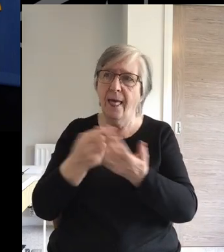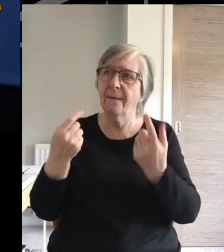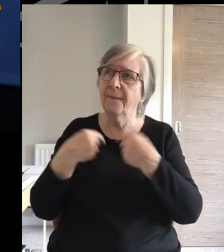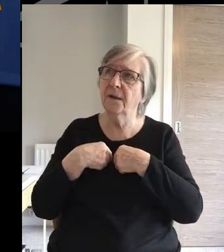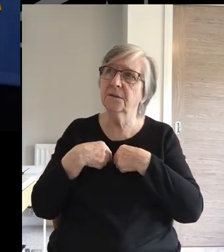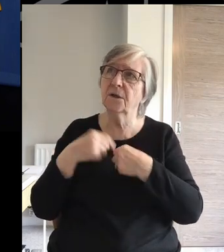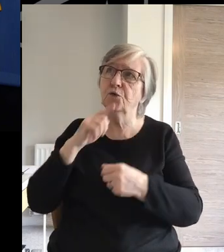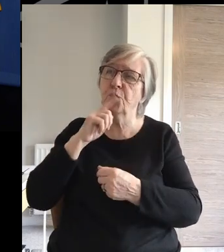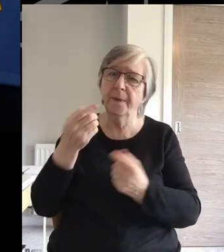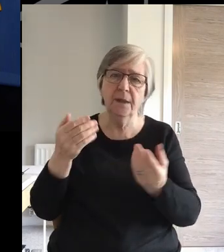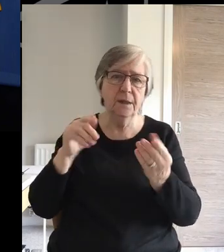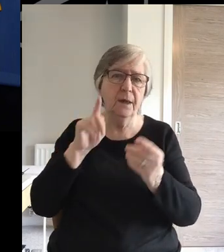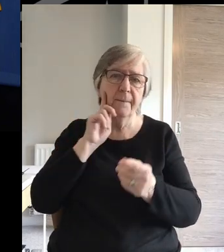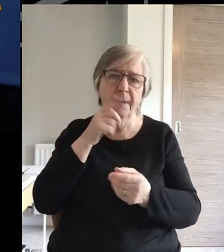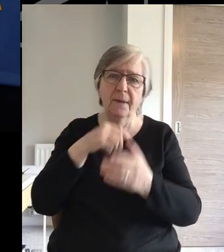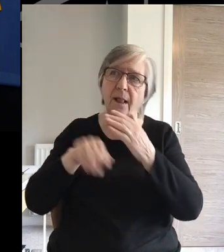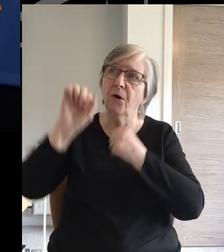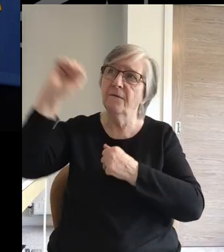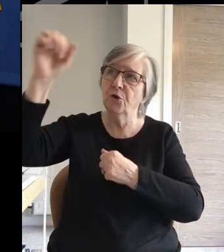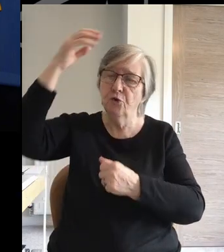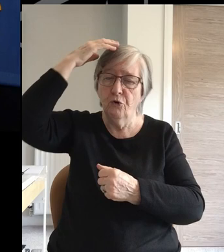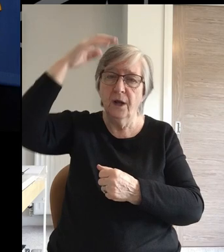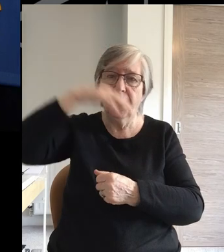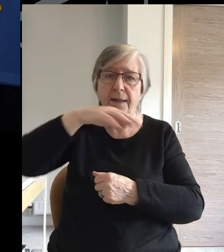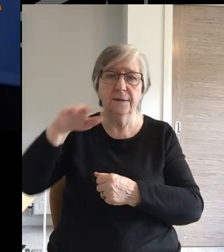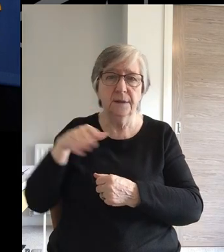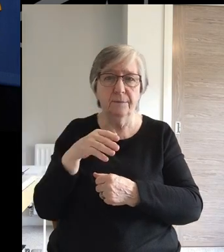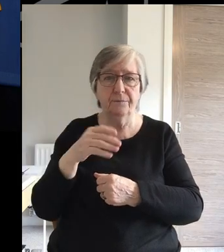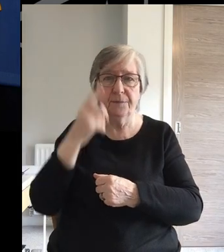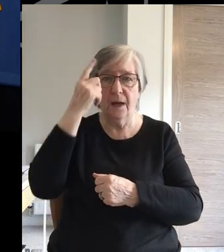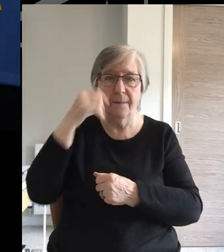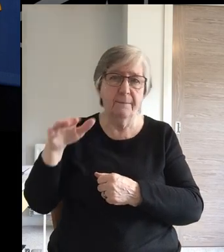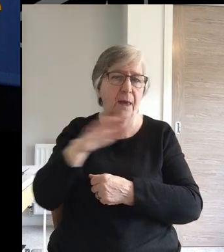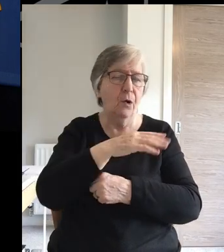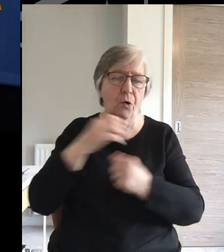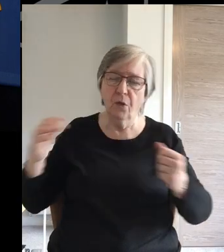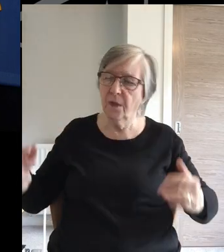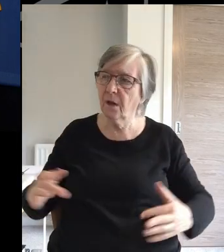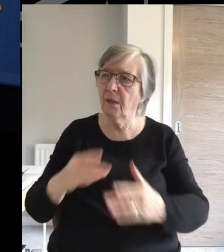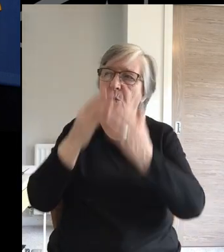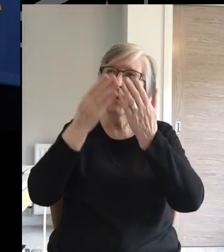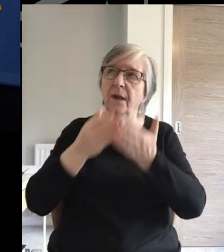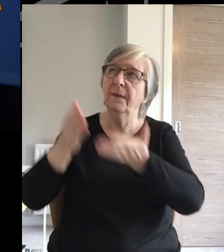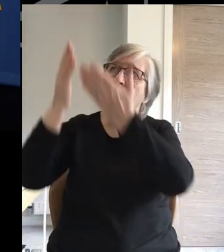to be citizens of your kingdom. And may all the glory be yours.